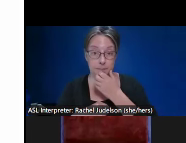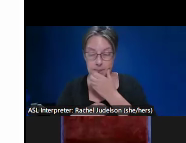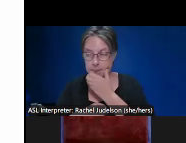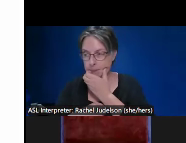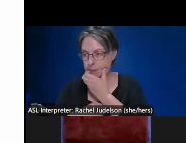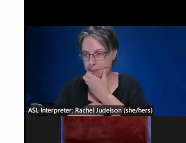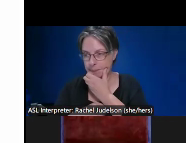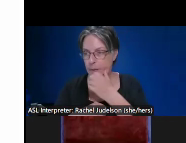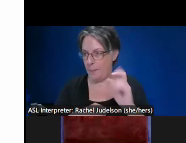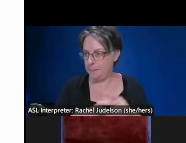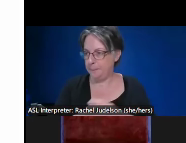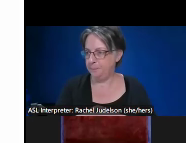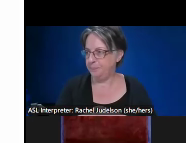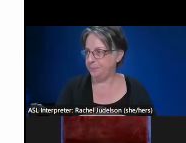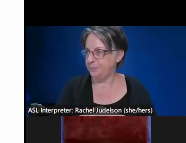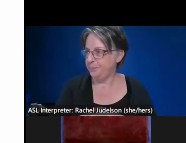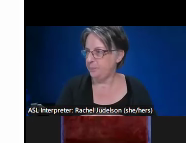Okay.